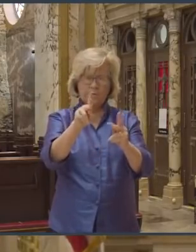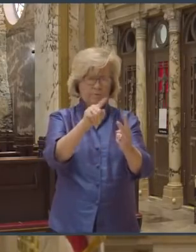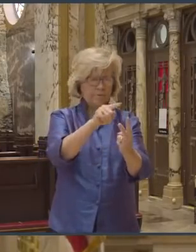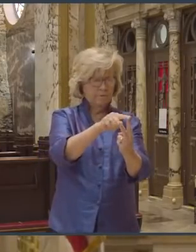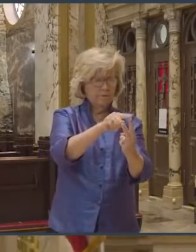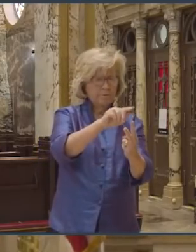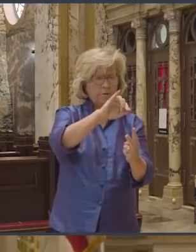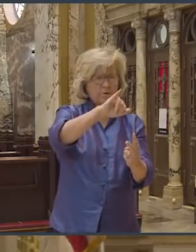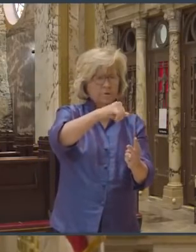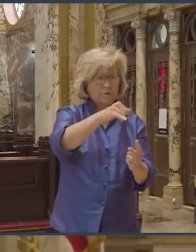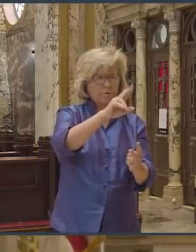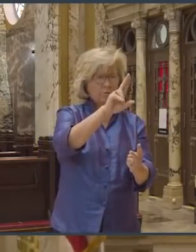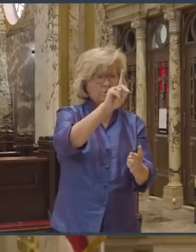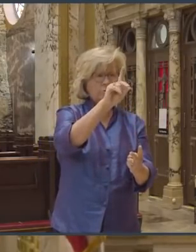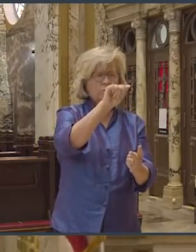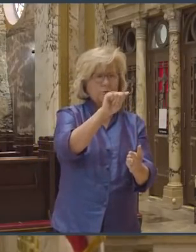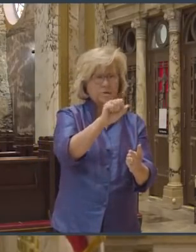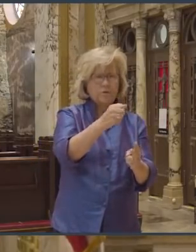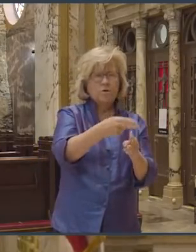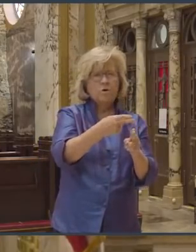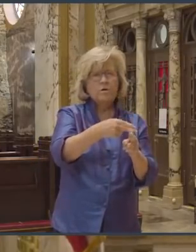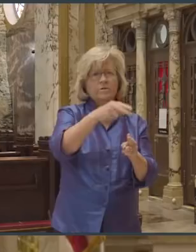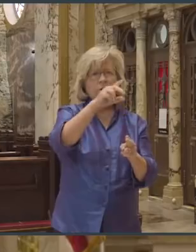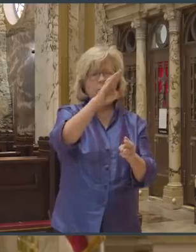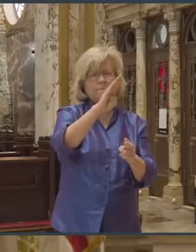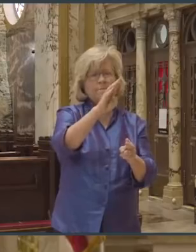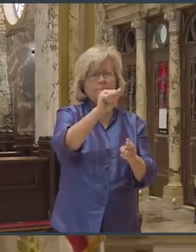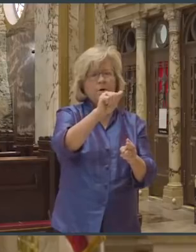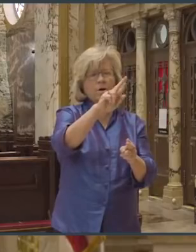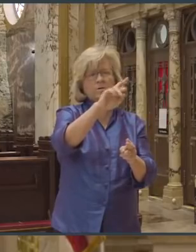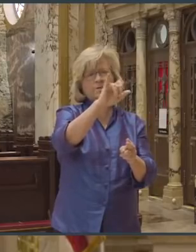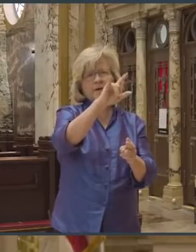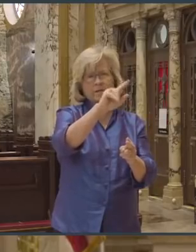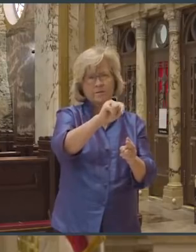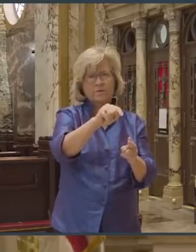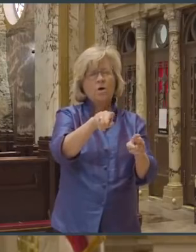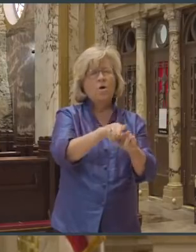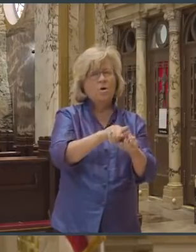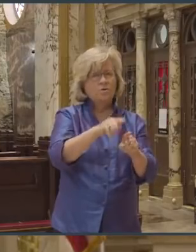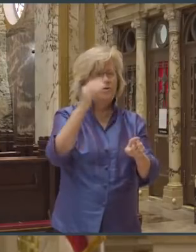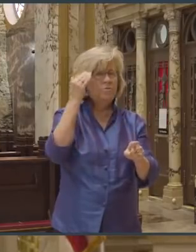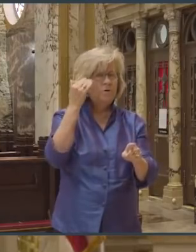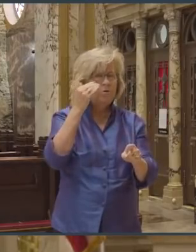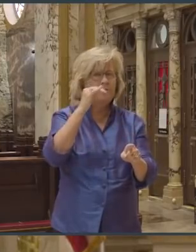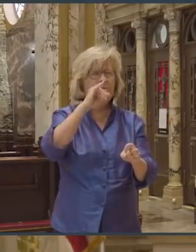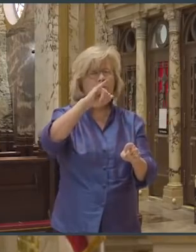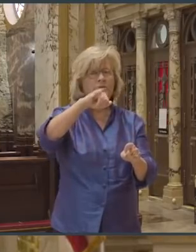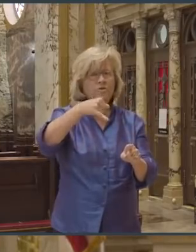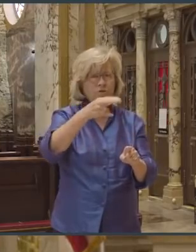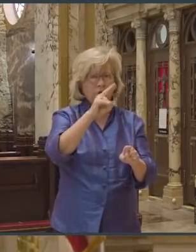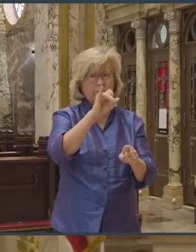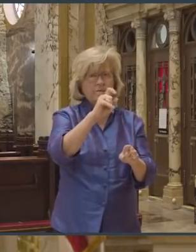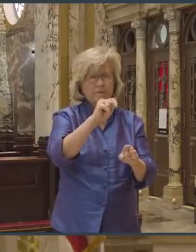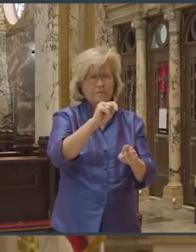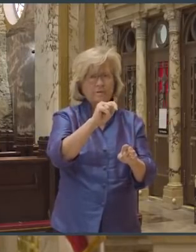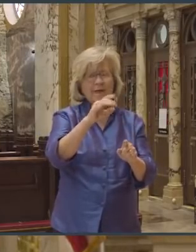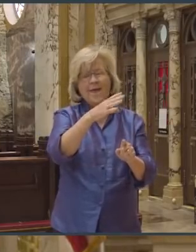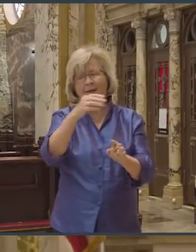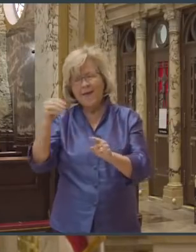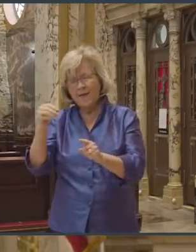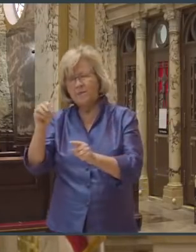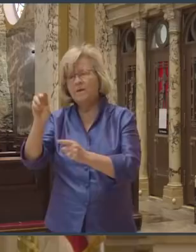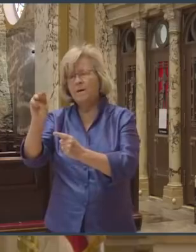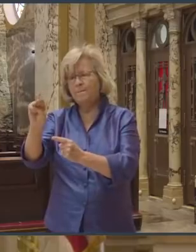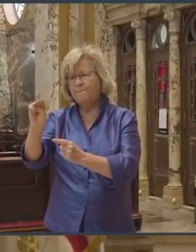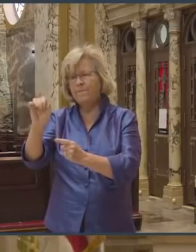Judas, called Barsabbas, who was also known as Justus, and Matthias. Then